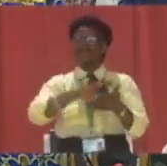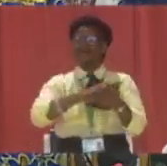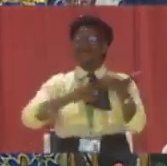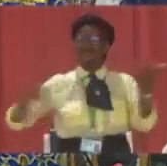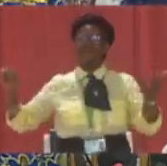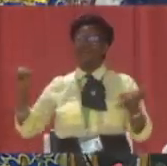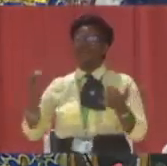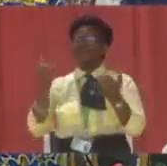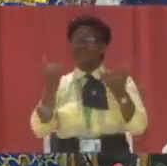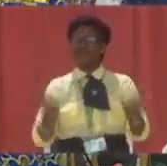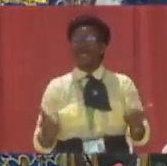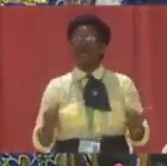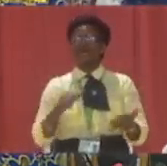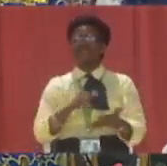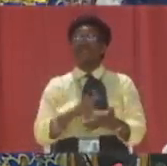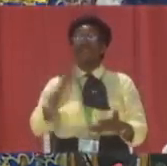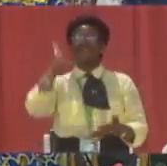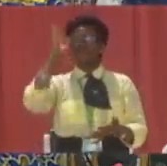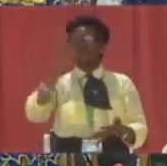It shall be well with all of you.